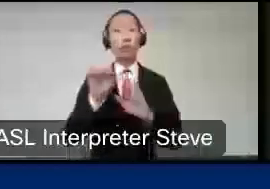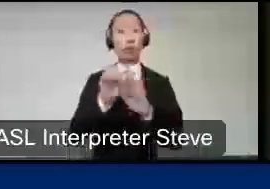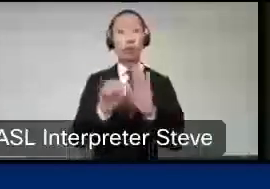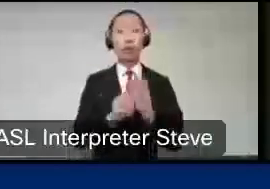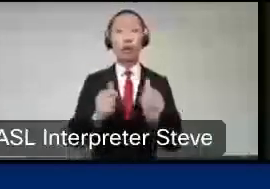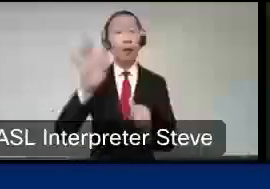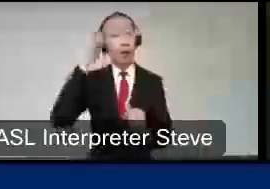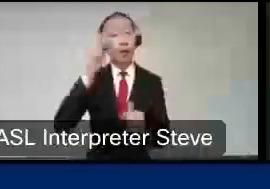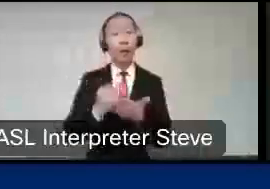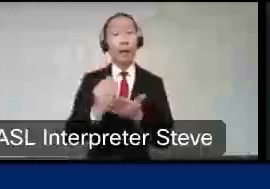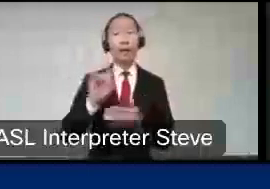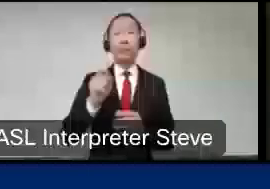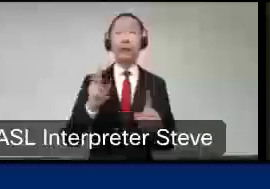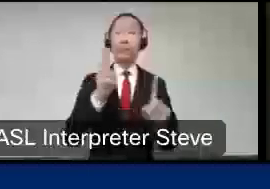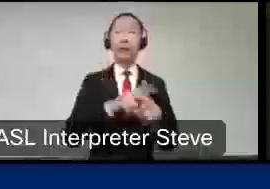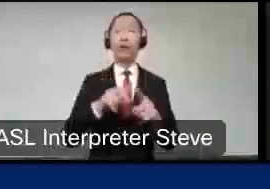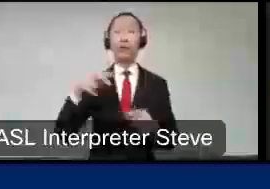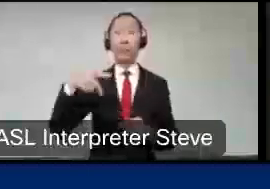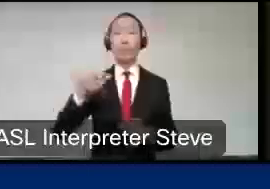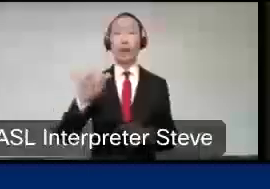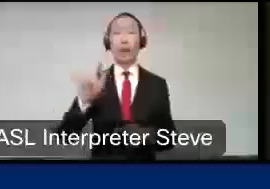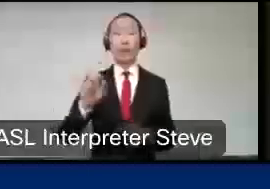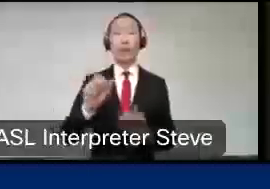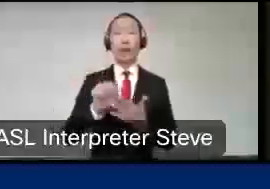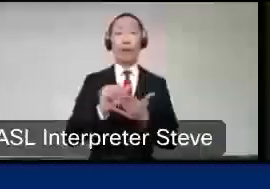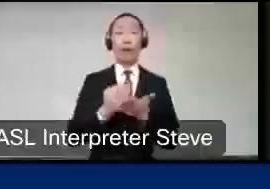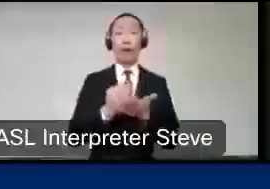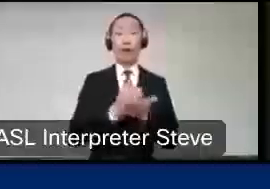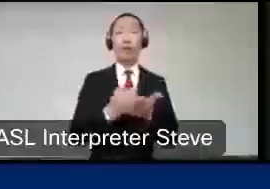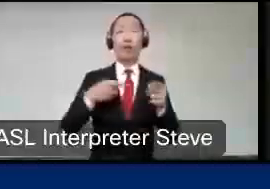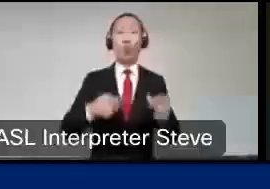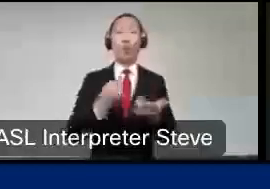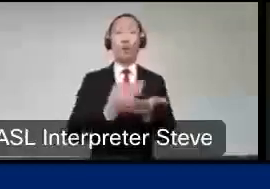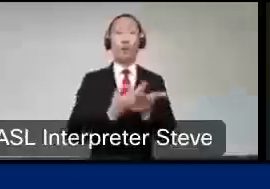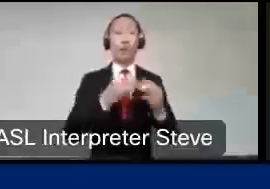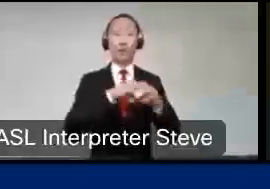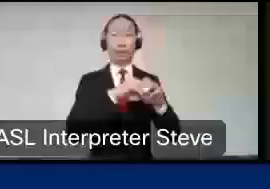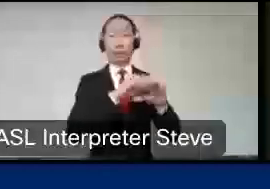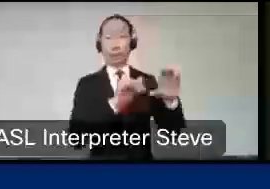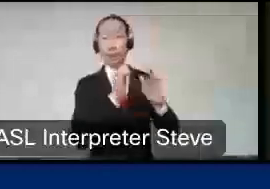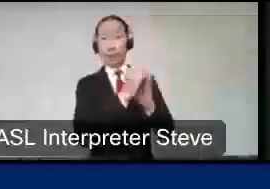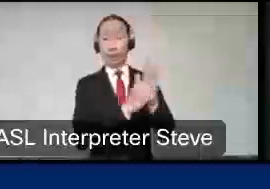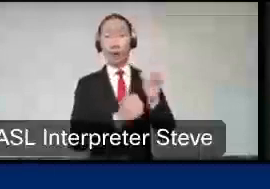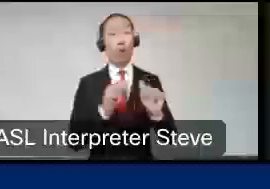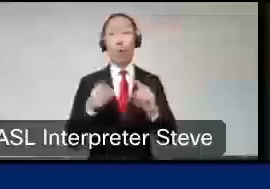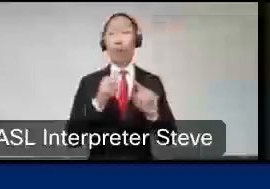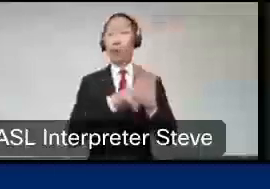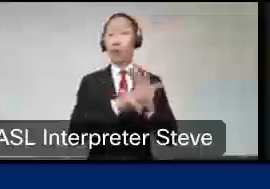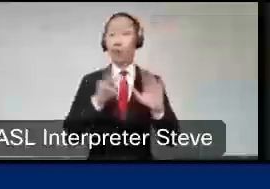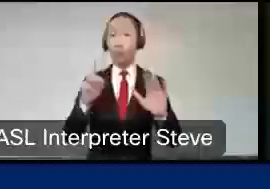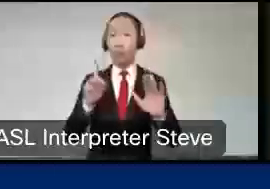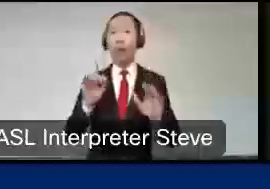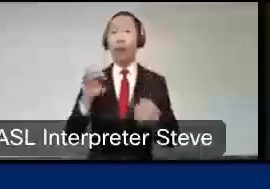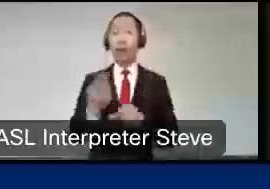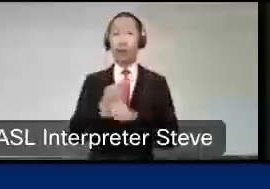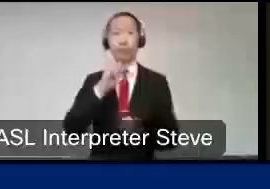federal income tax on PA ABLE account earnings while the funds are in the account or when they're withdrawn, as long as they're used